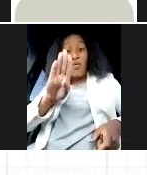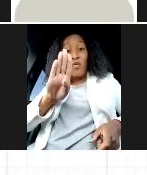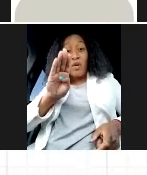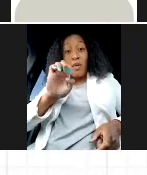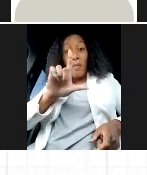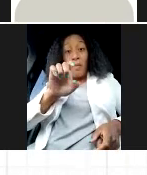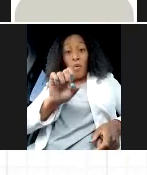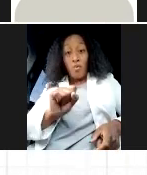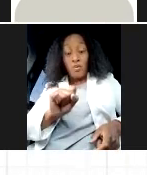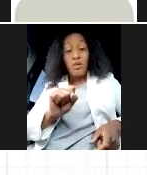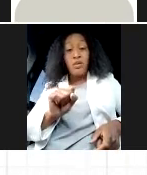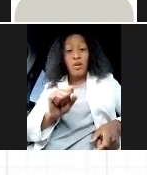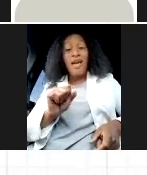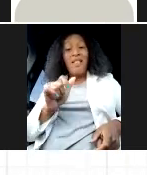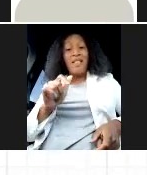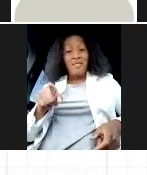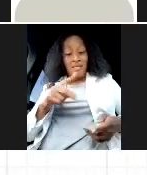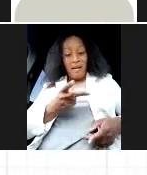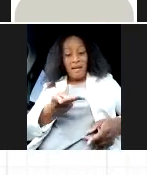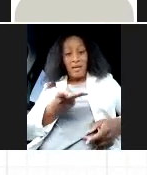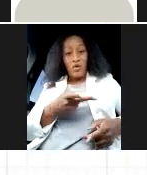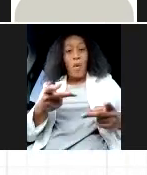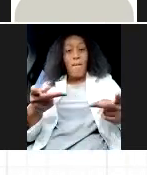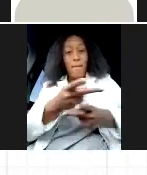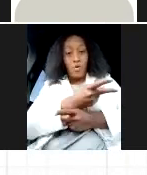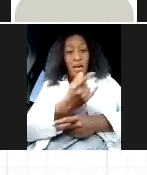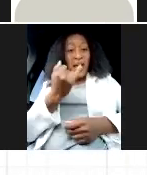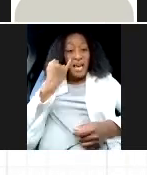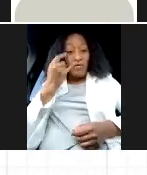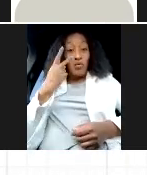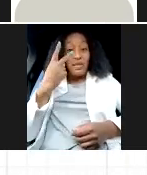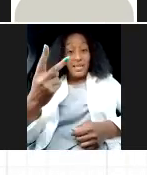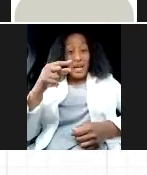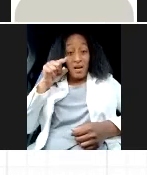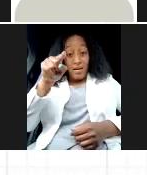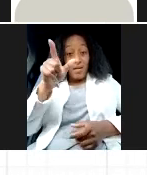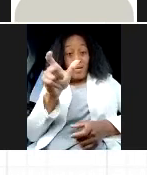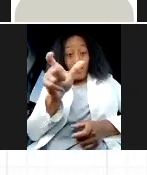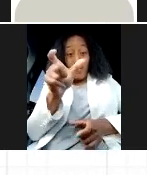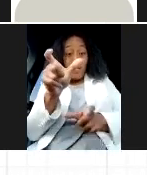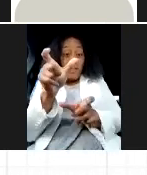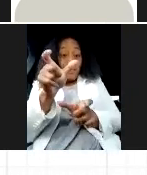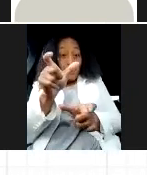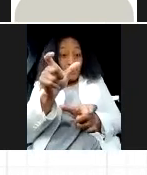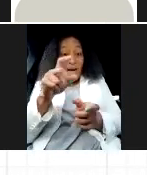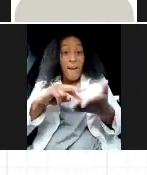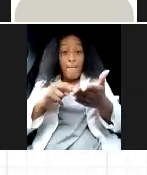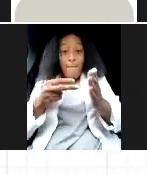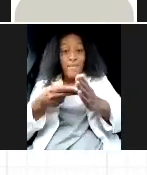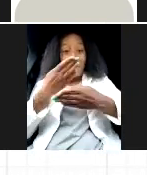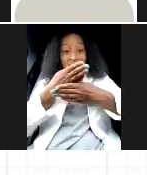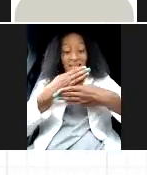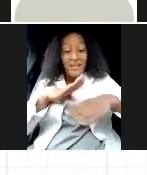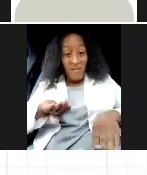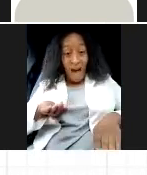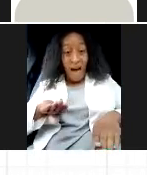one on top of the other, that means they divide, okay? And so, for example, let's say I'm trying to find